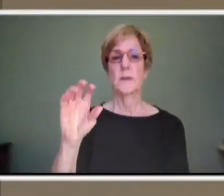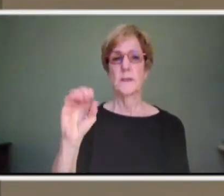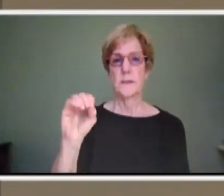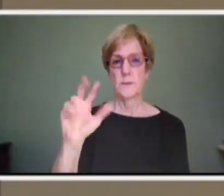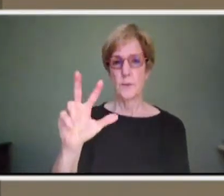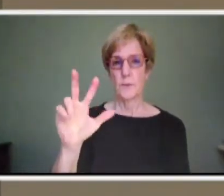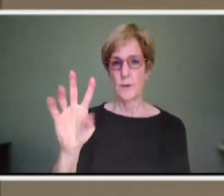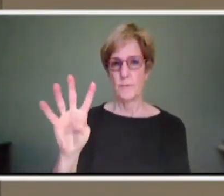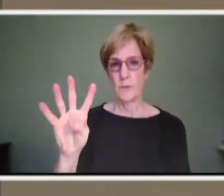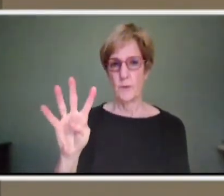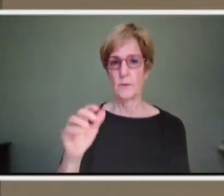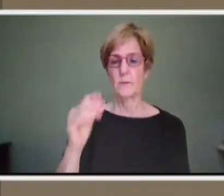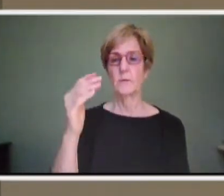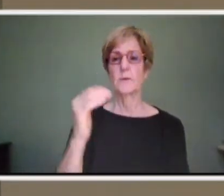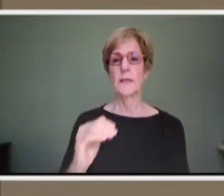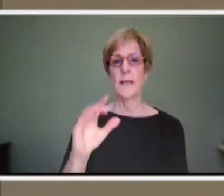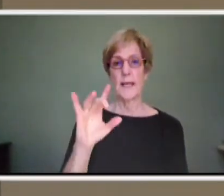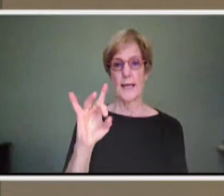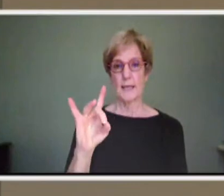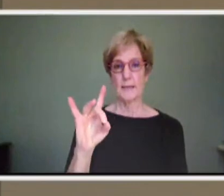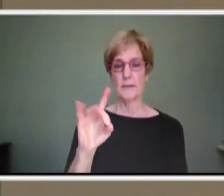2022-034. Item number 8, petition